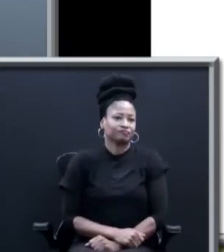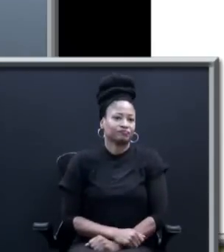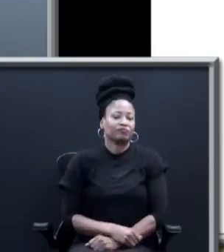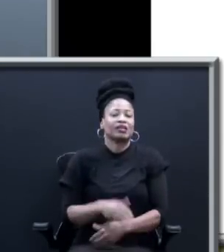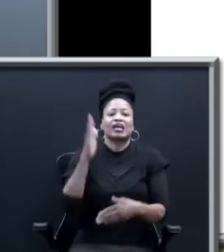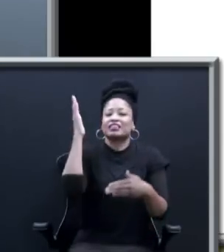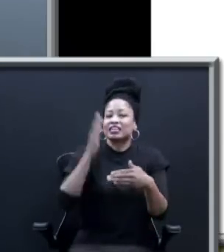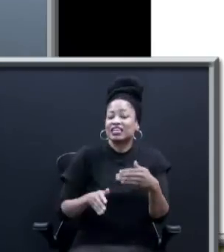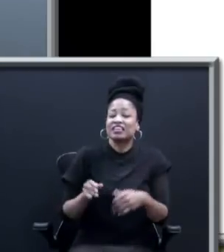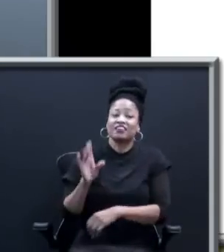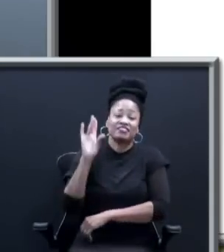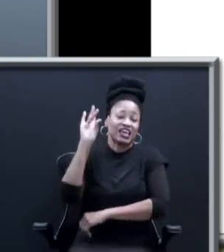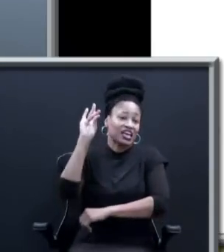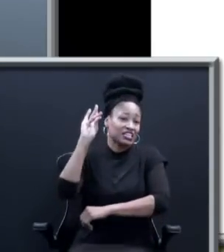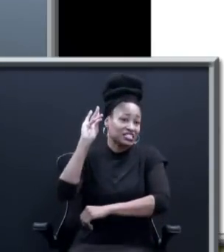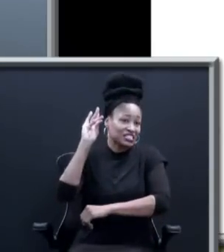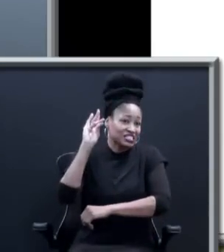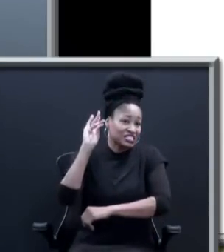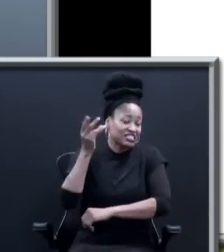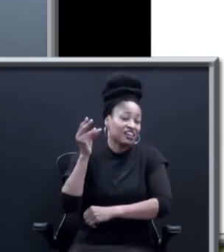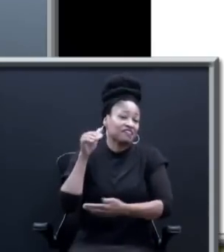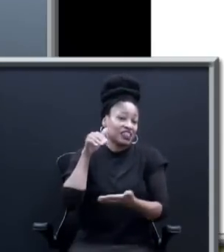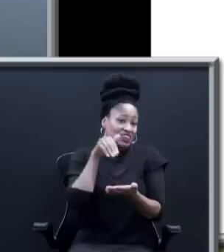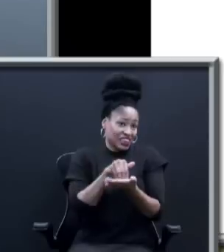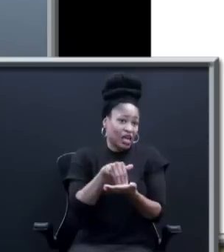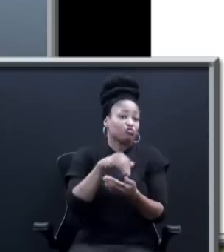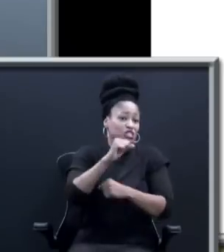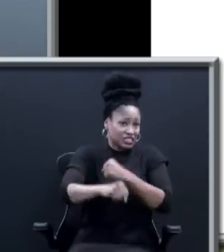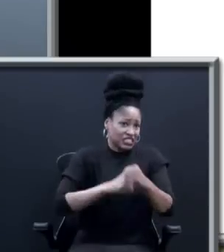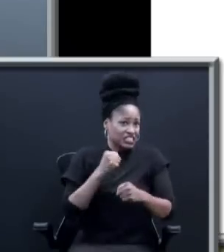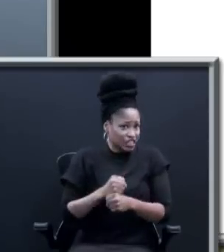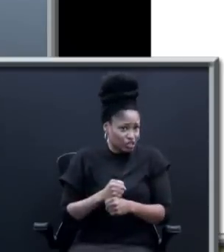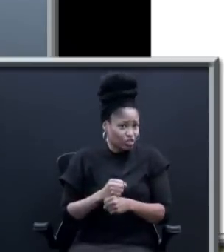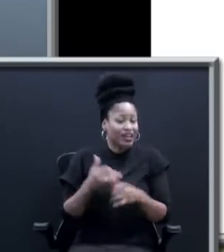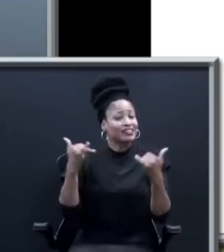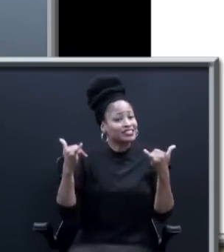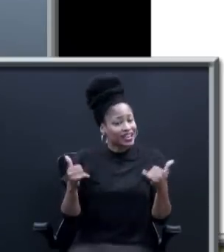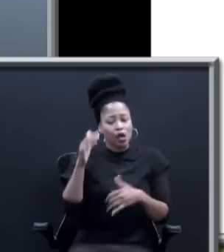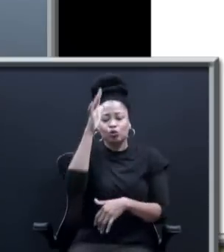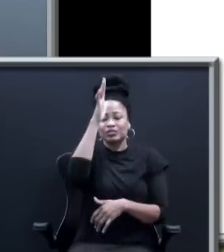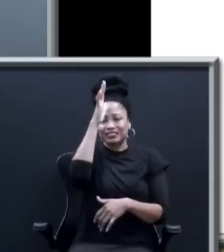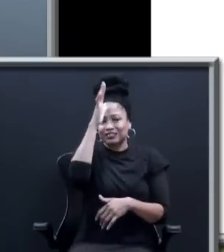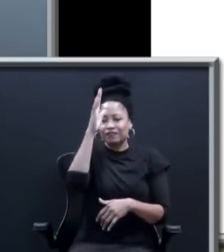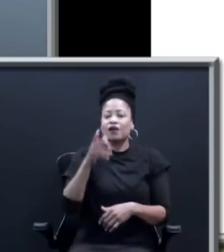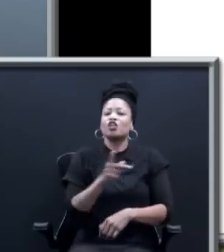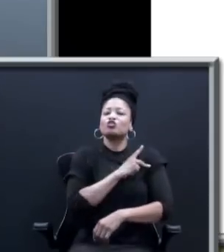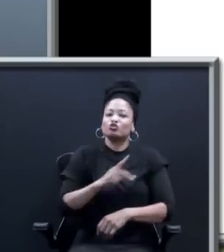years, now it's the Father's kingdom. And that is the 8th day.